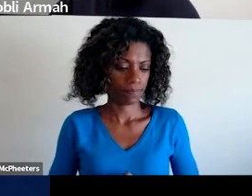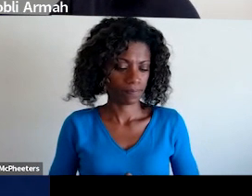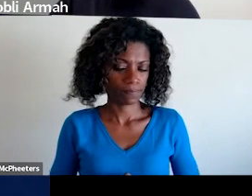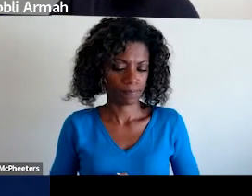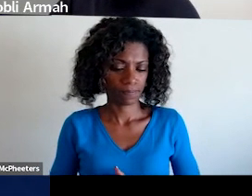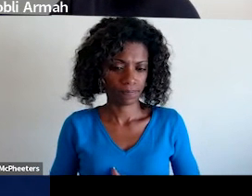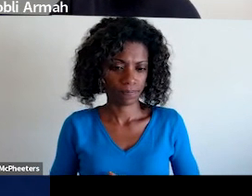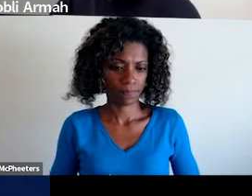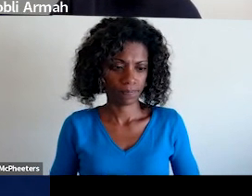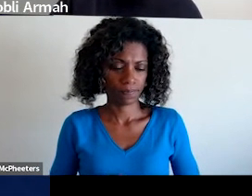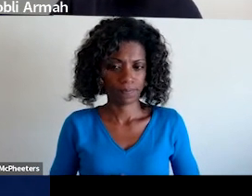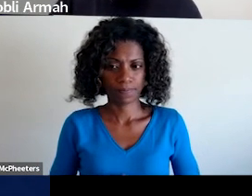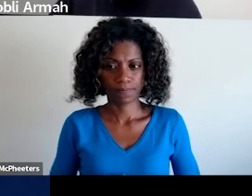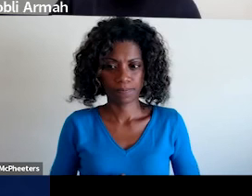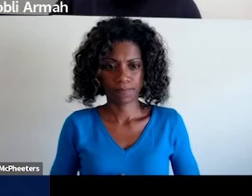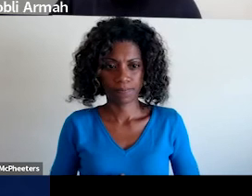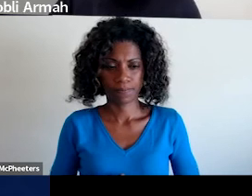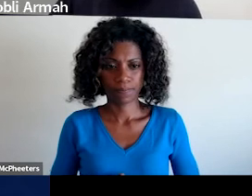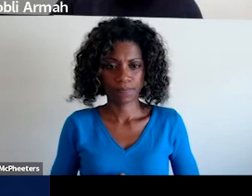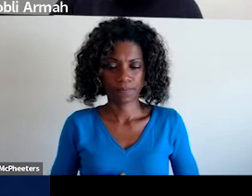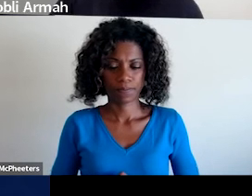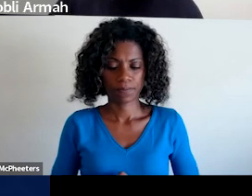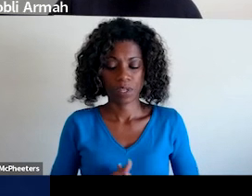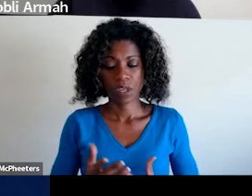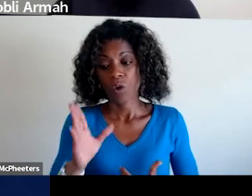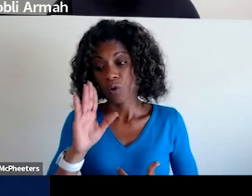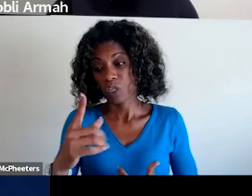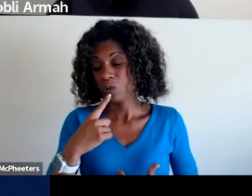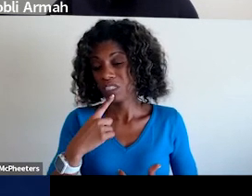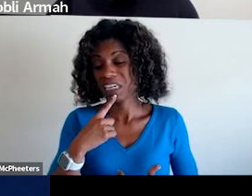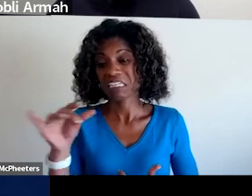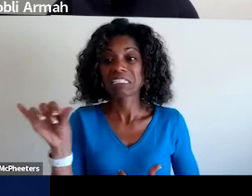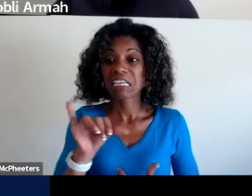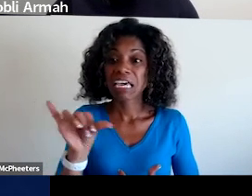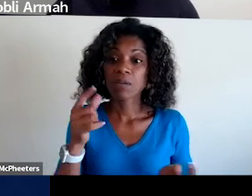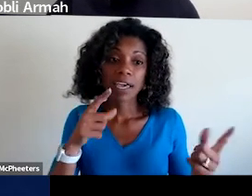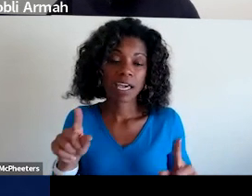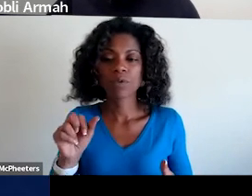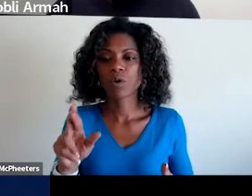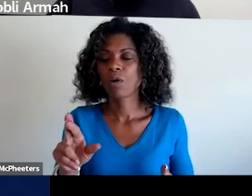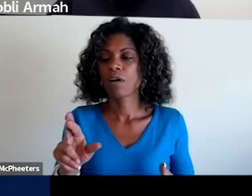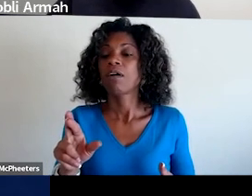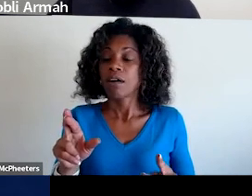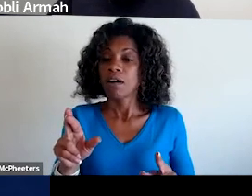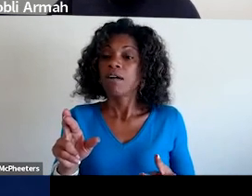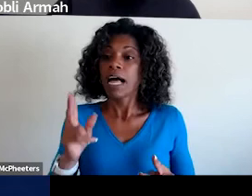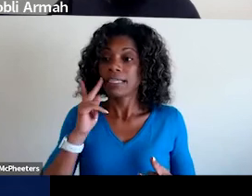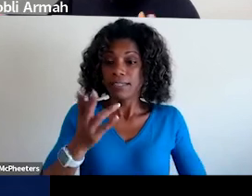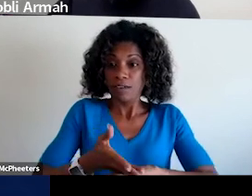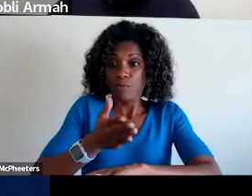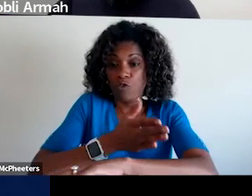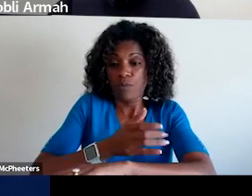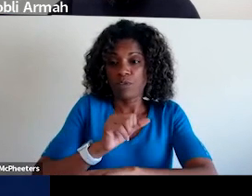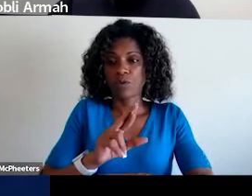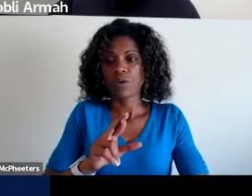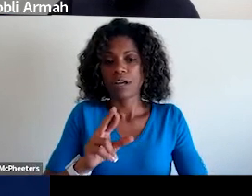in 2023? Like, will you still be saying that not much didn't happen? Will you not be happy with the quality of the work? I'm